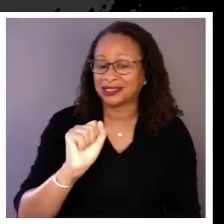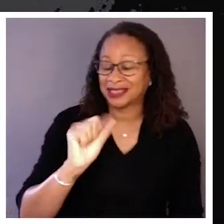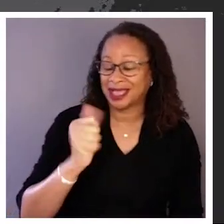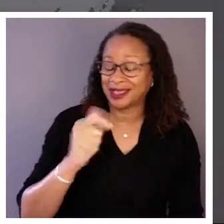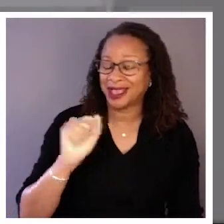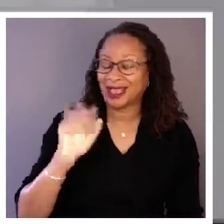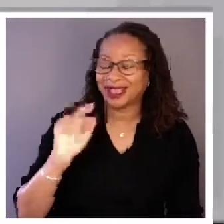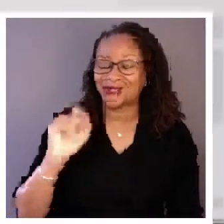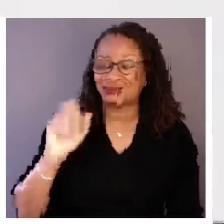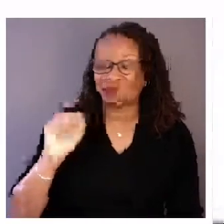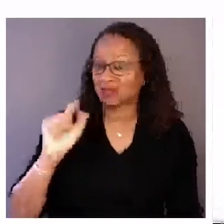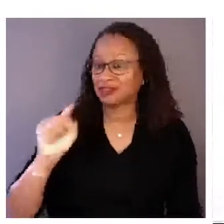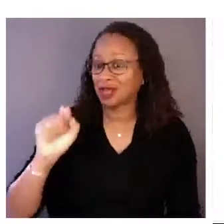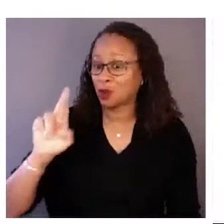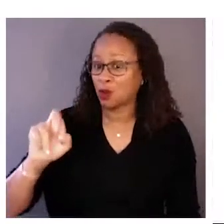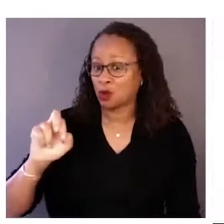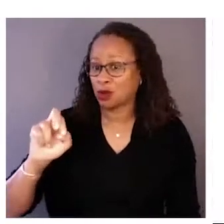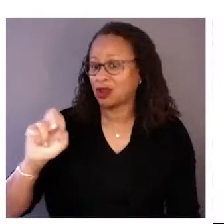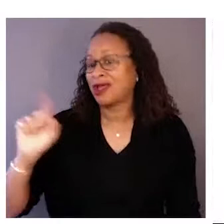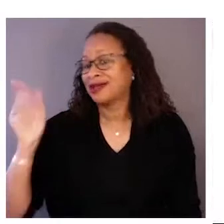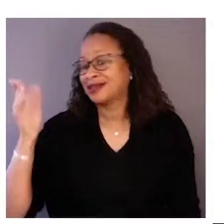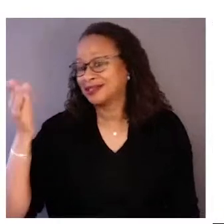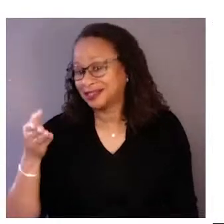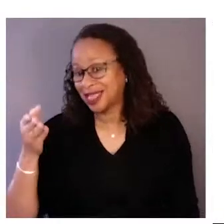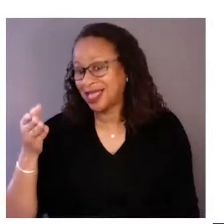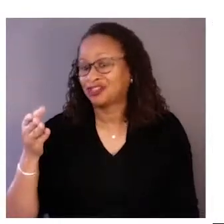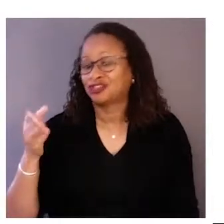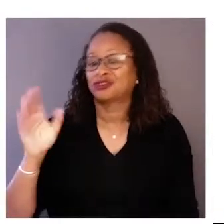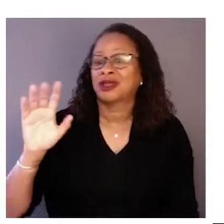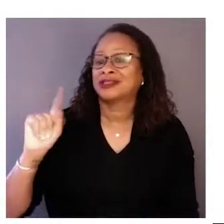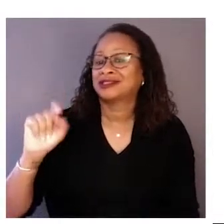sagaftra.org/tax-prep. Again, that's